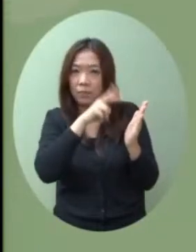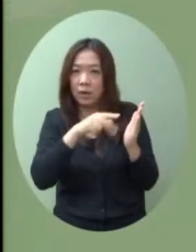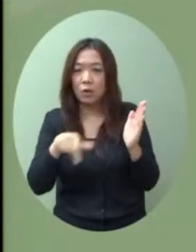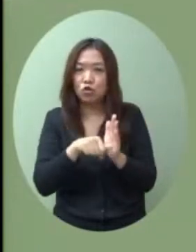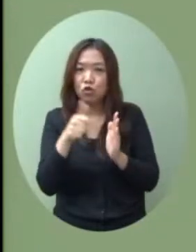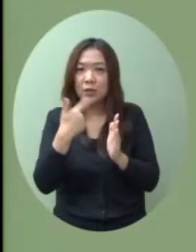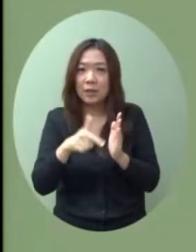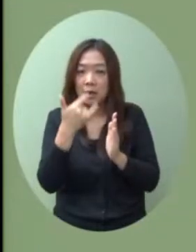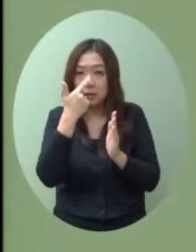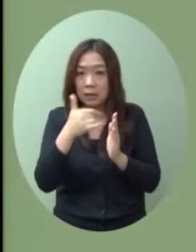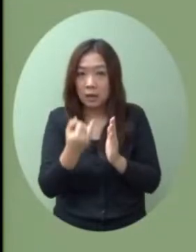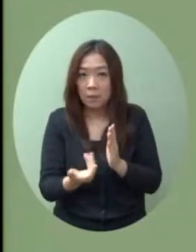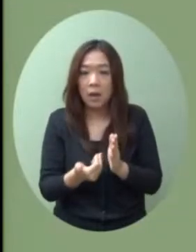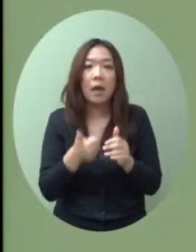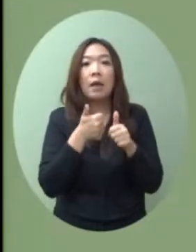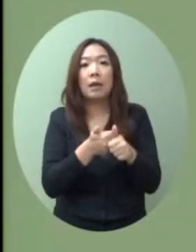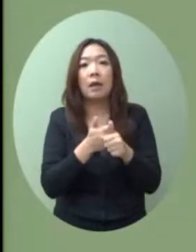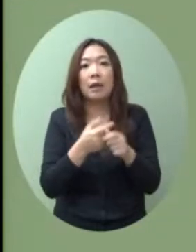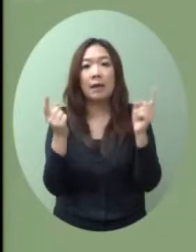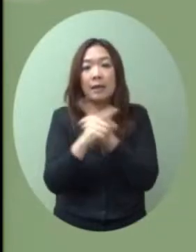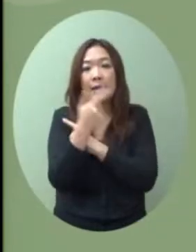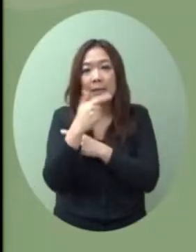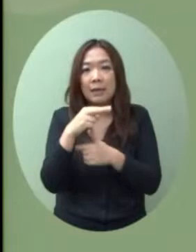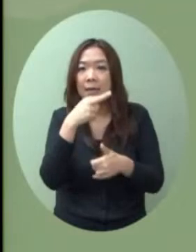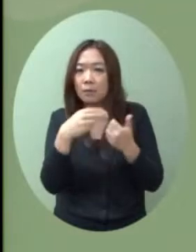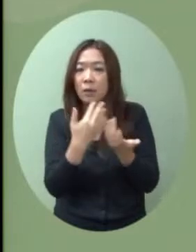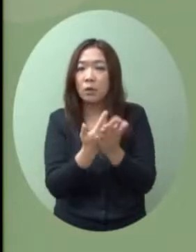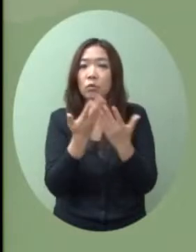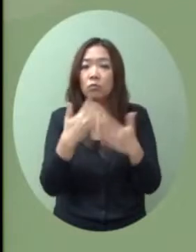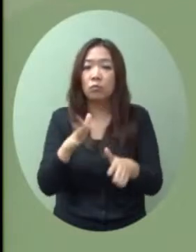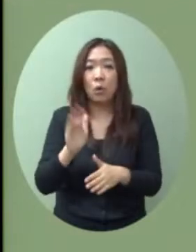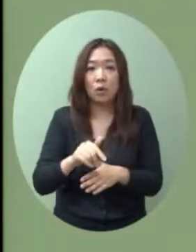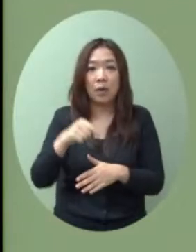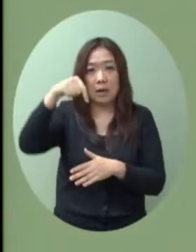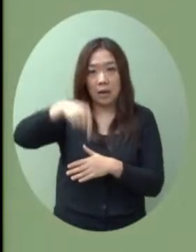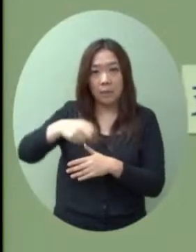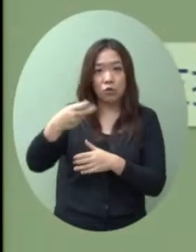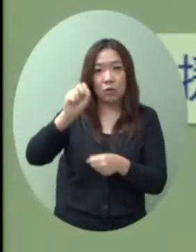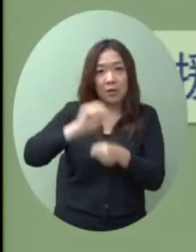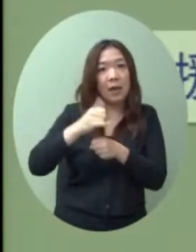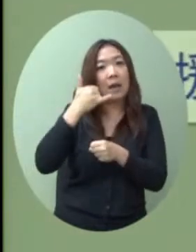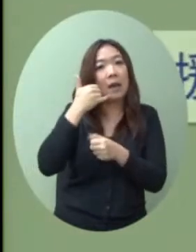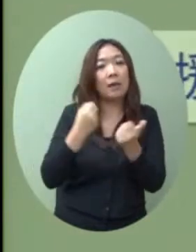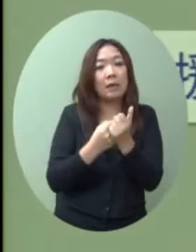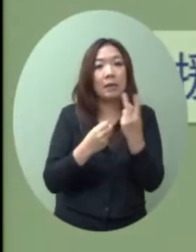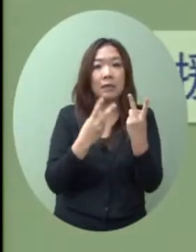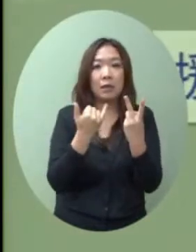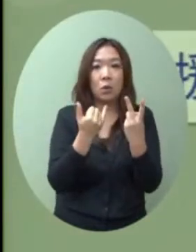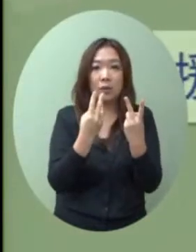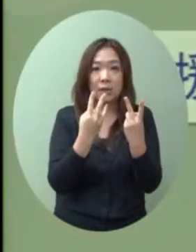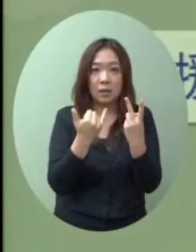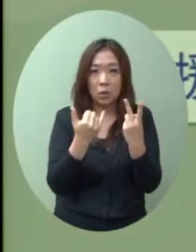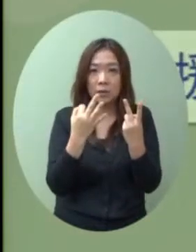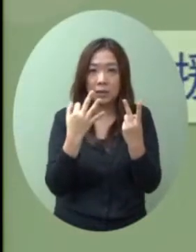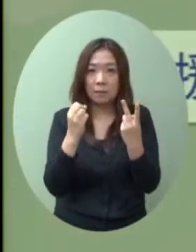the setting and check the version of the app and update your app. And there is a support